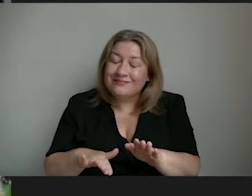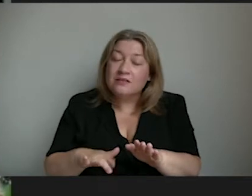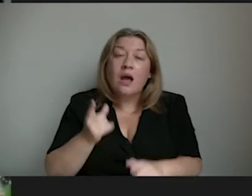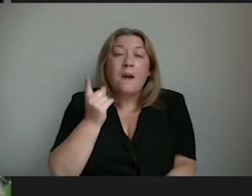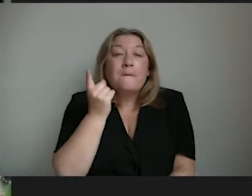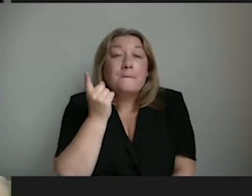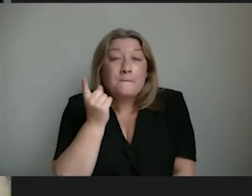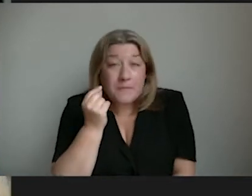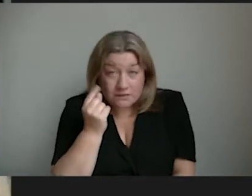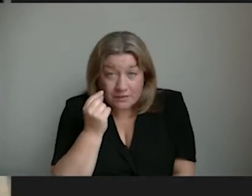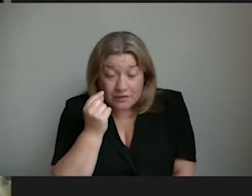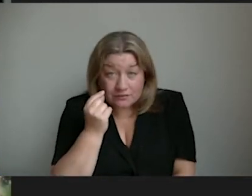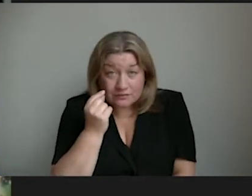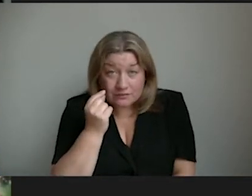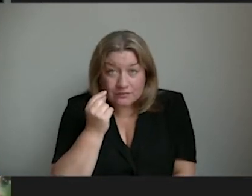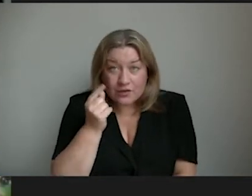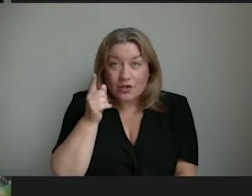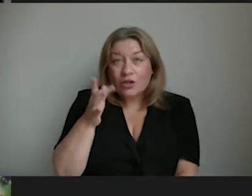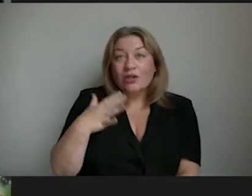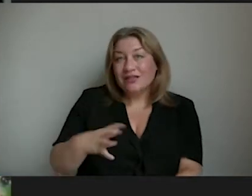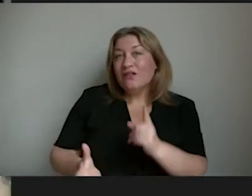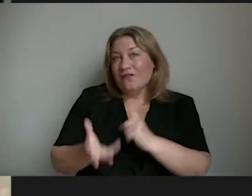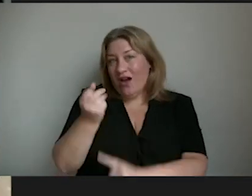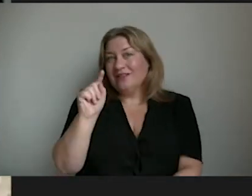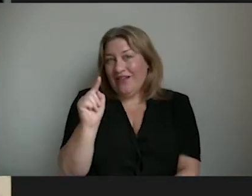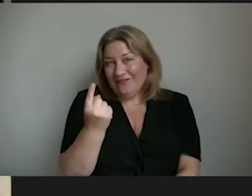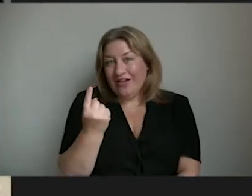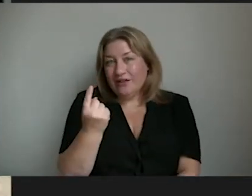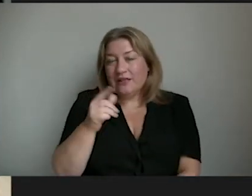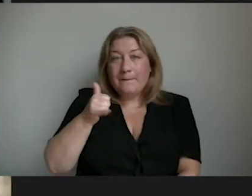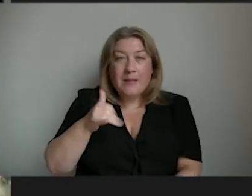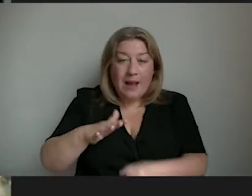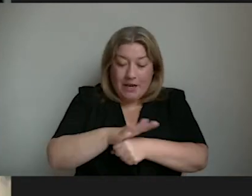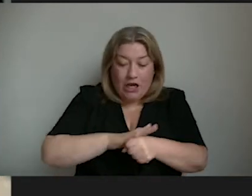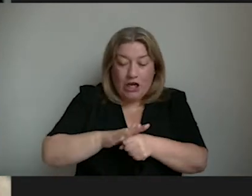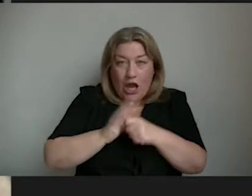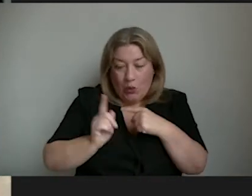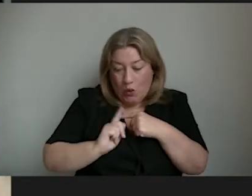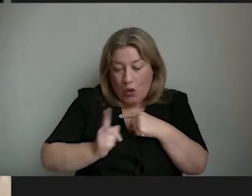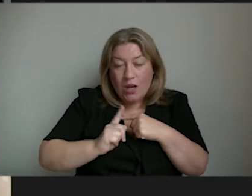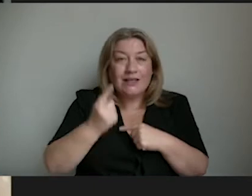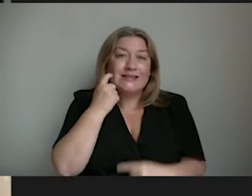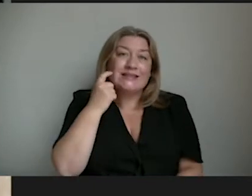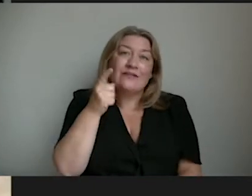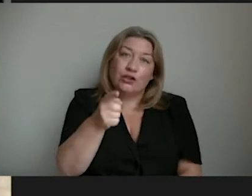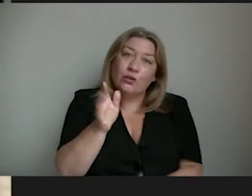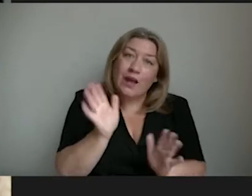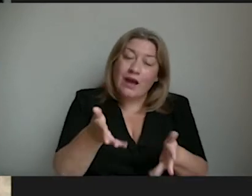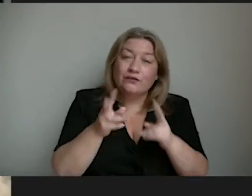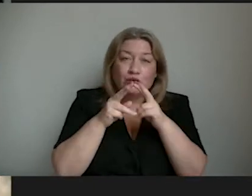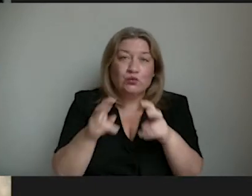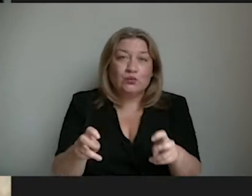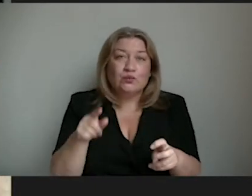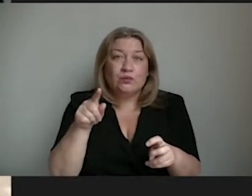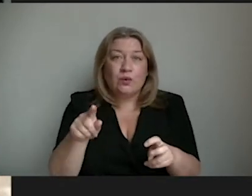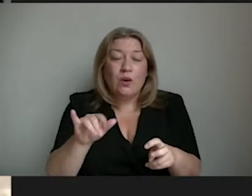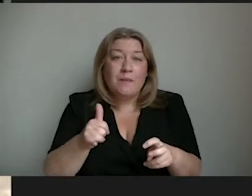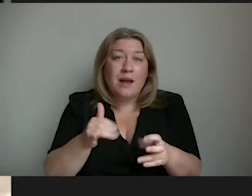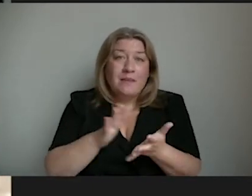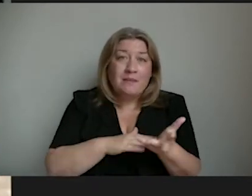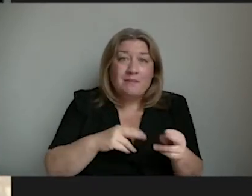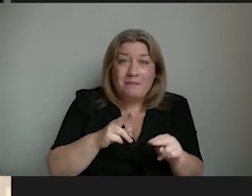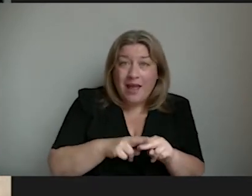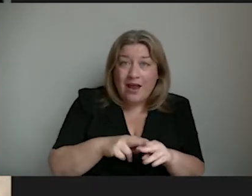So do bear in mind that when you're applying for apprenticeships, perhaps look at ones that are fairly local to you. Look at where you can